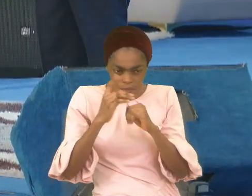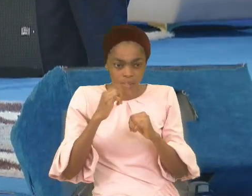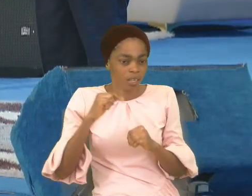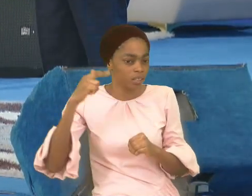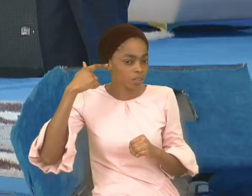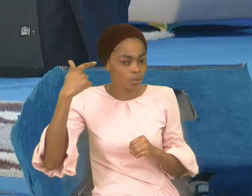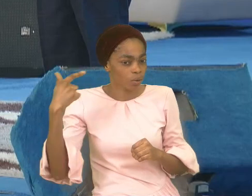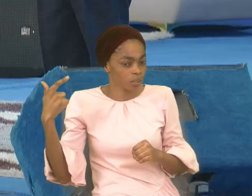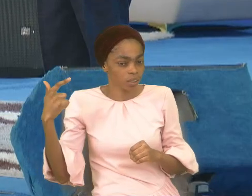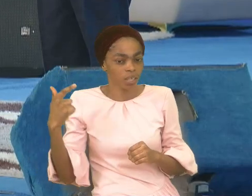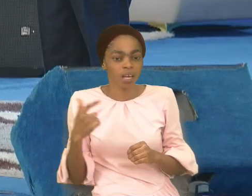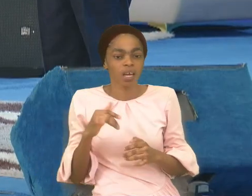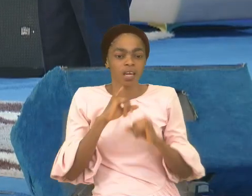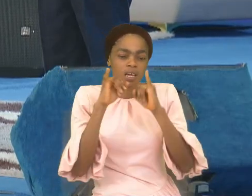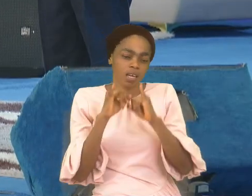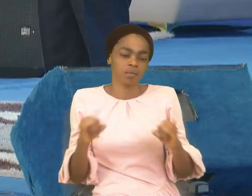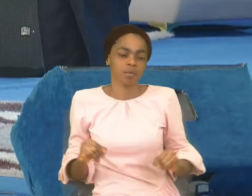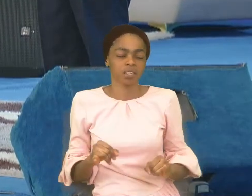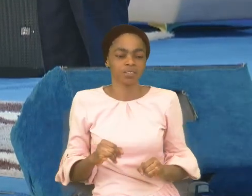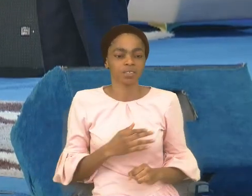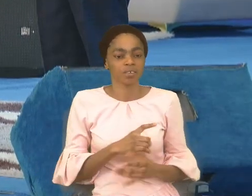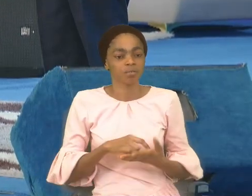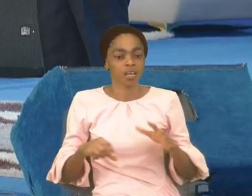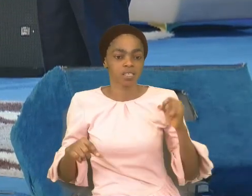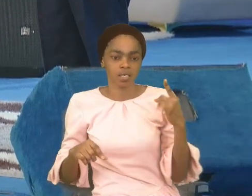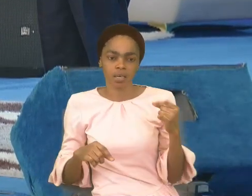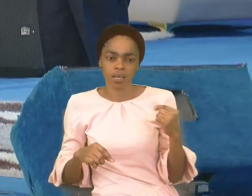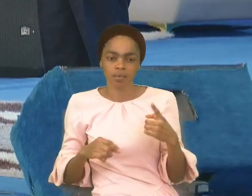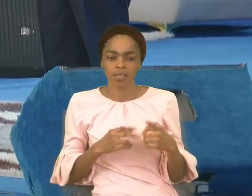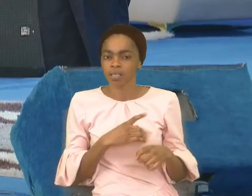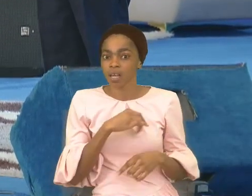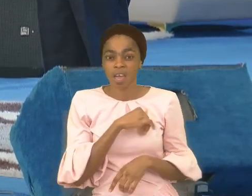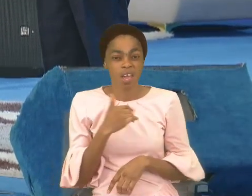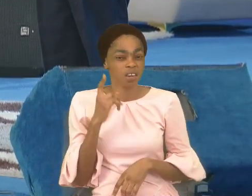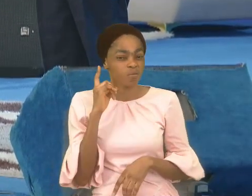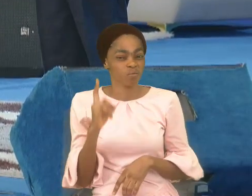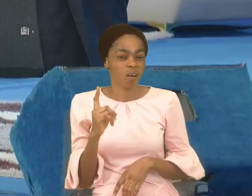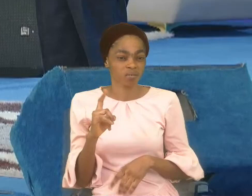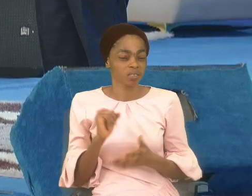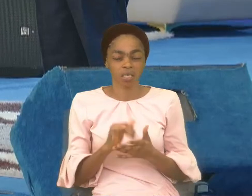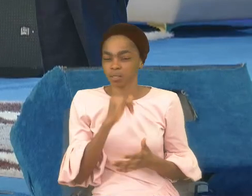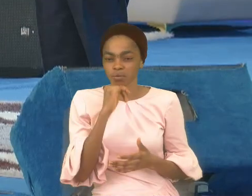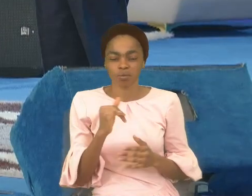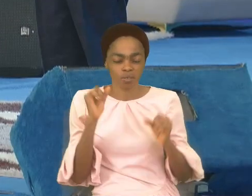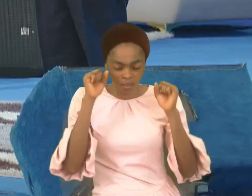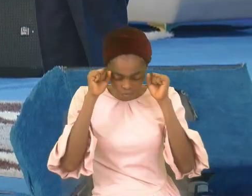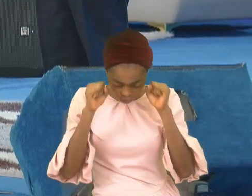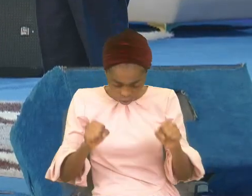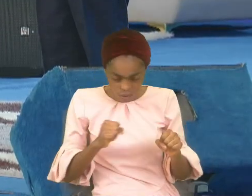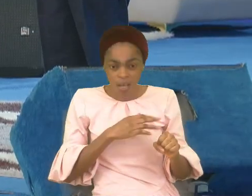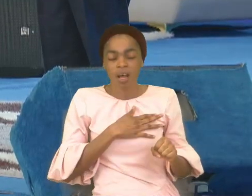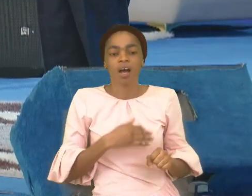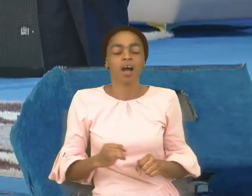and whosoever falleth not down and worshipeth, that he should be